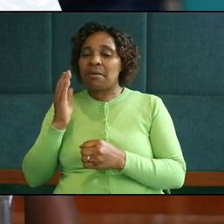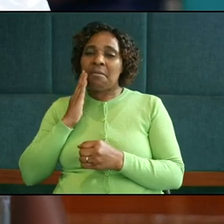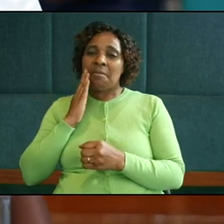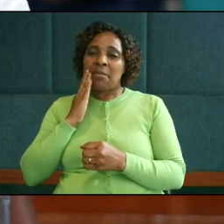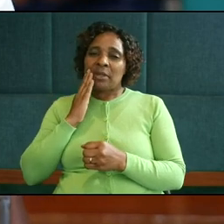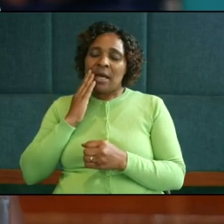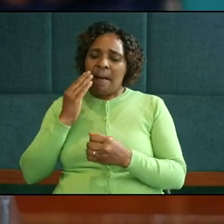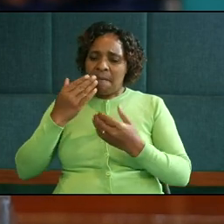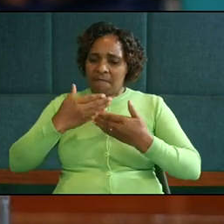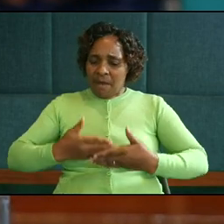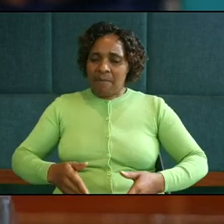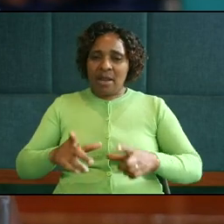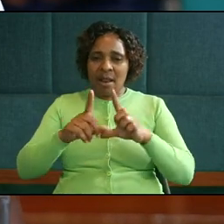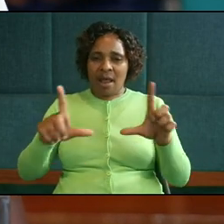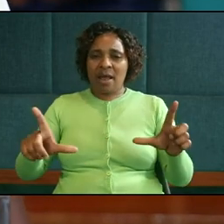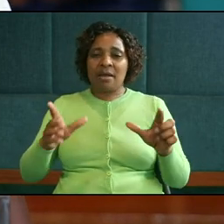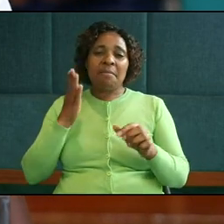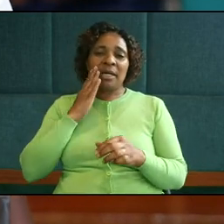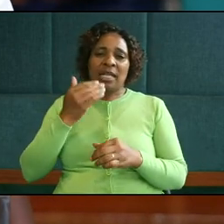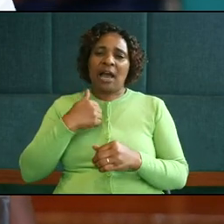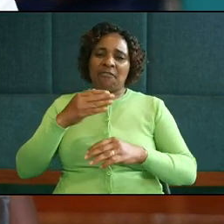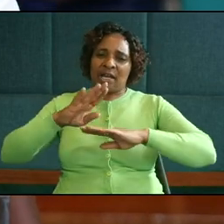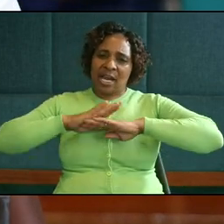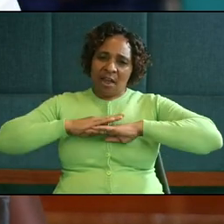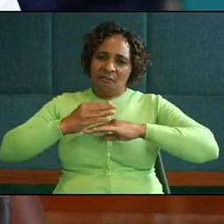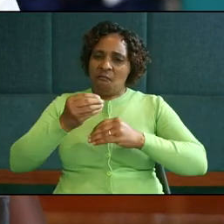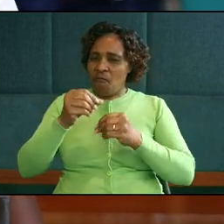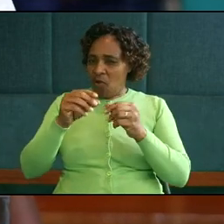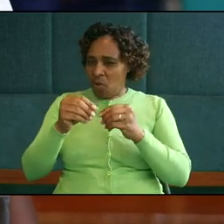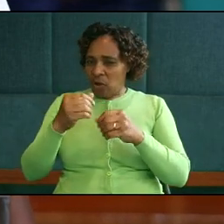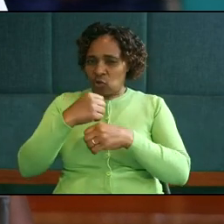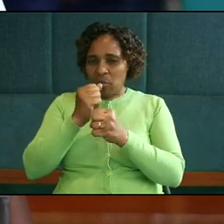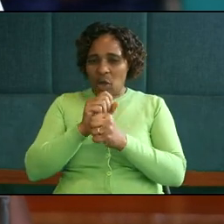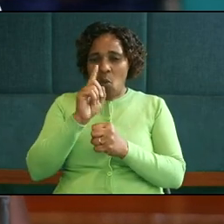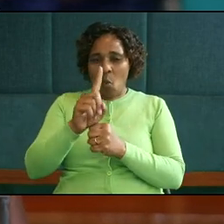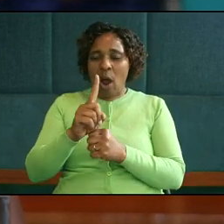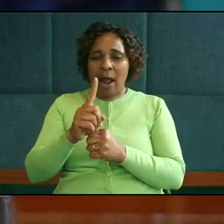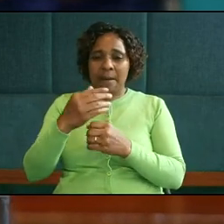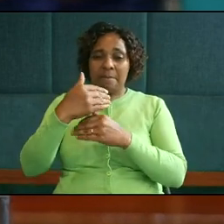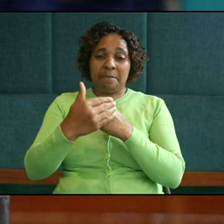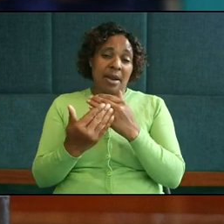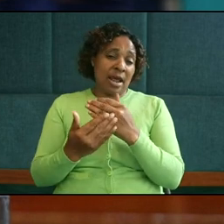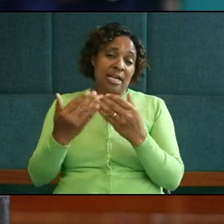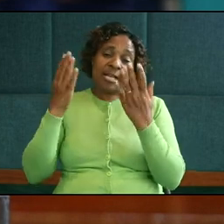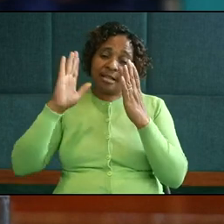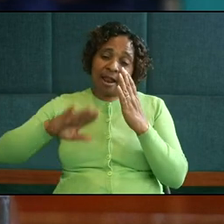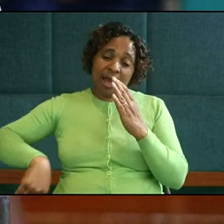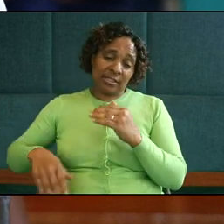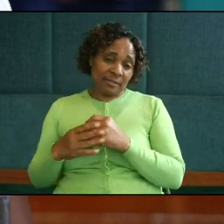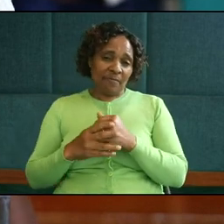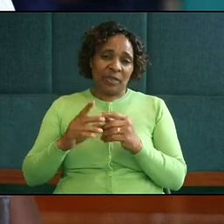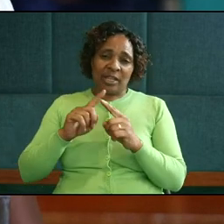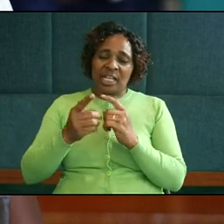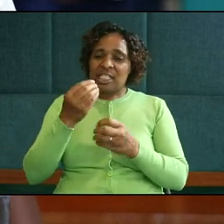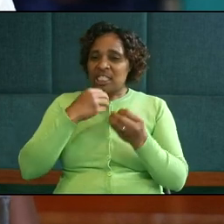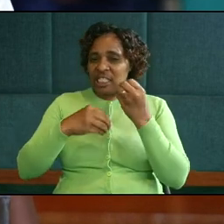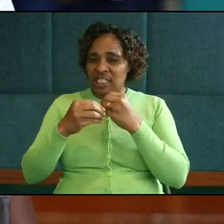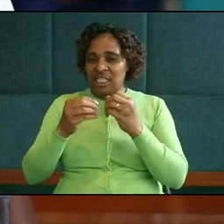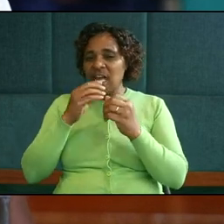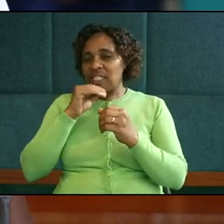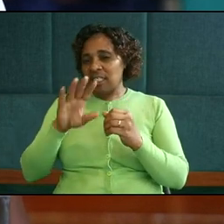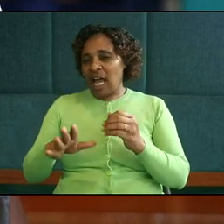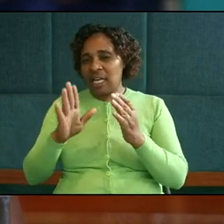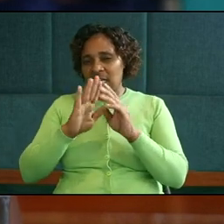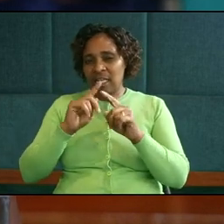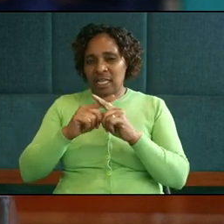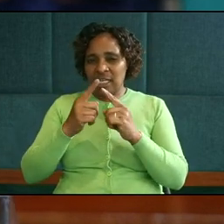famine in the land and the mother only had enough flour and oil to bake one last loaf of bread. She had planned to eat the bread with her son, but she shared